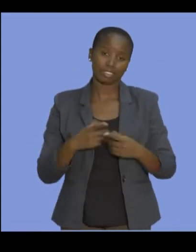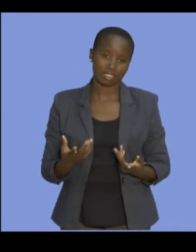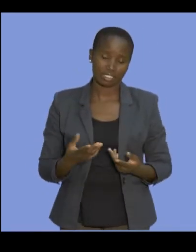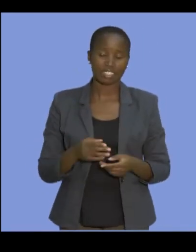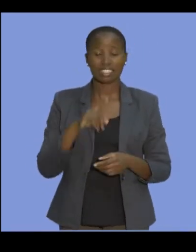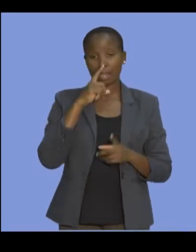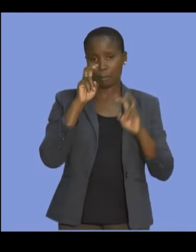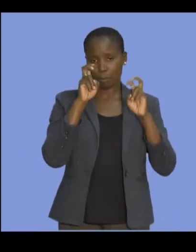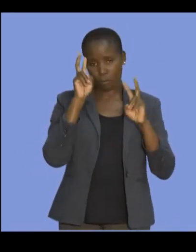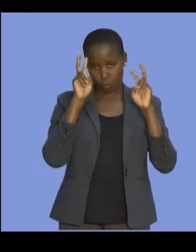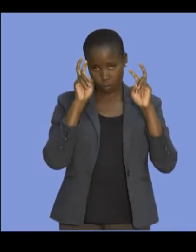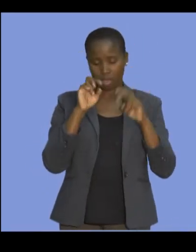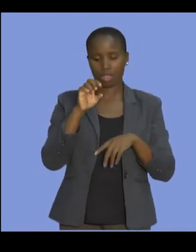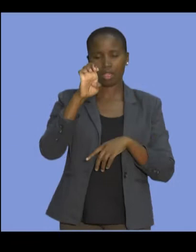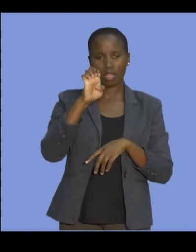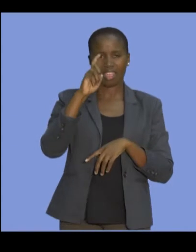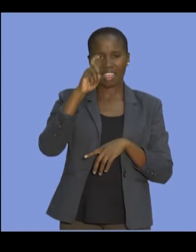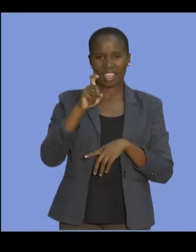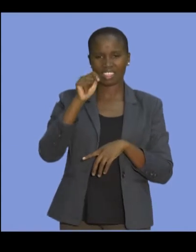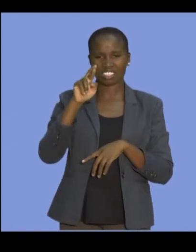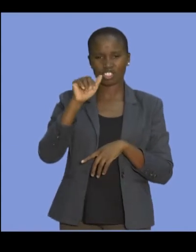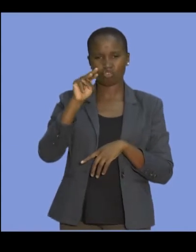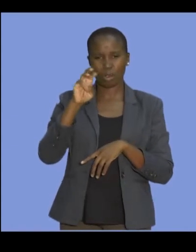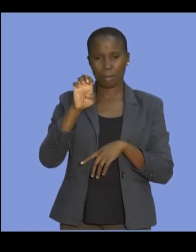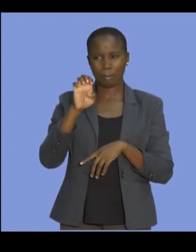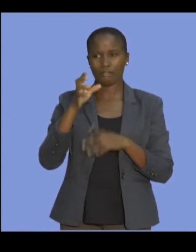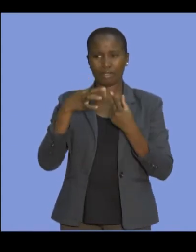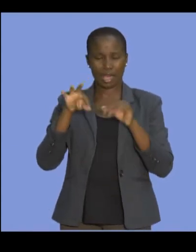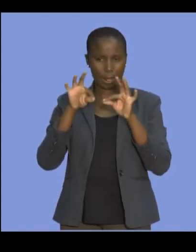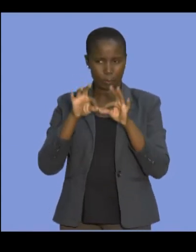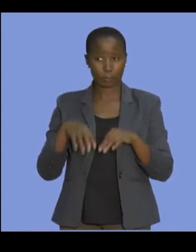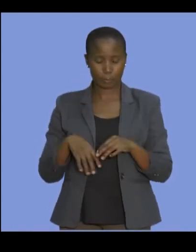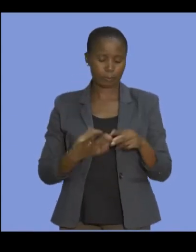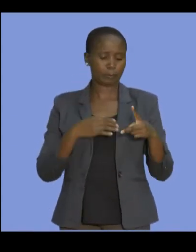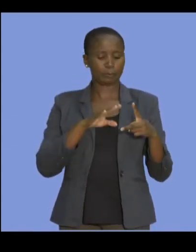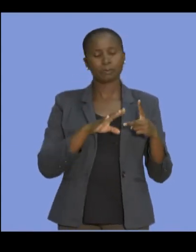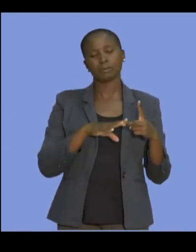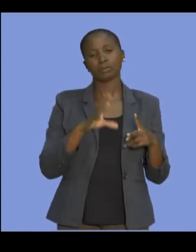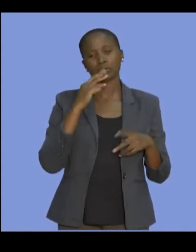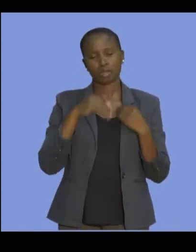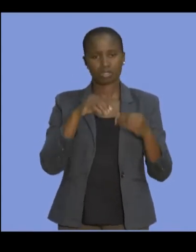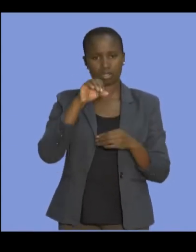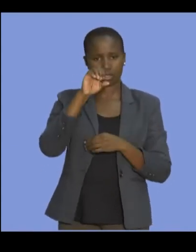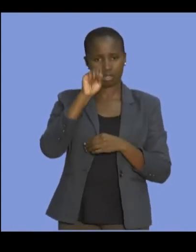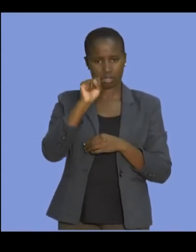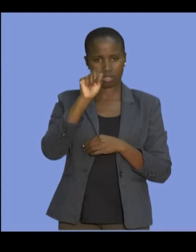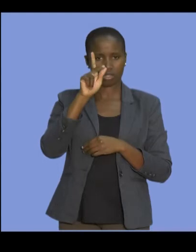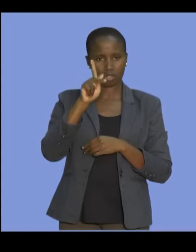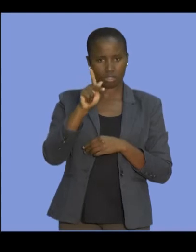Skewed, when you talk about skew or skewness, we're talking about your data distribution. It could be